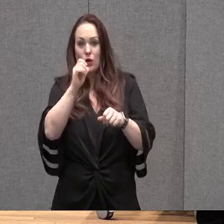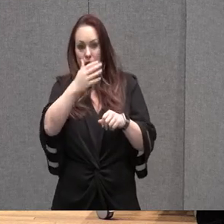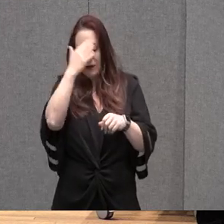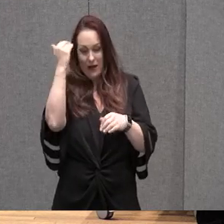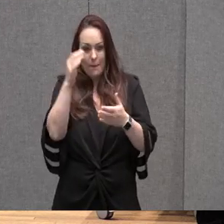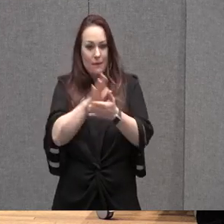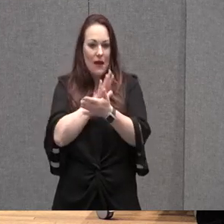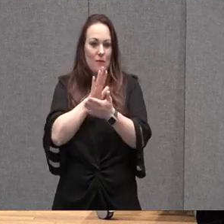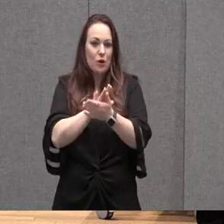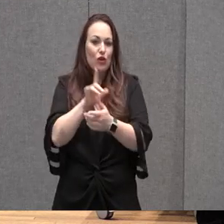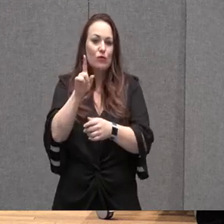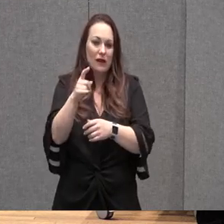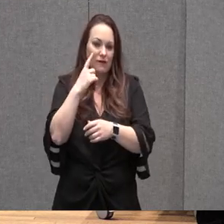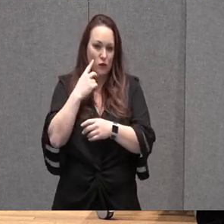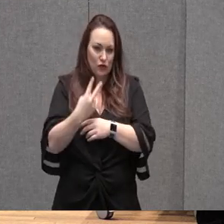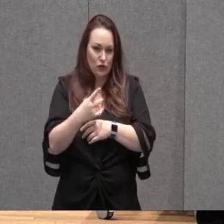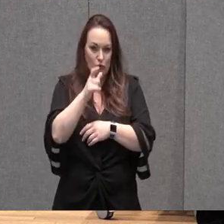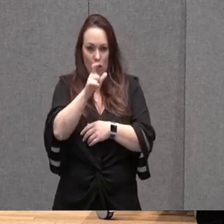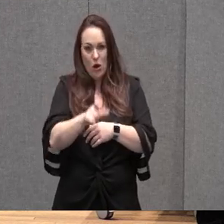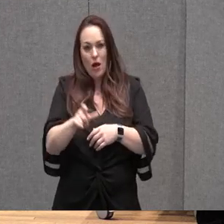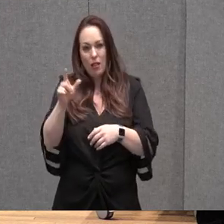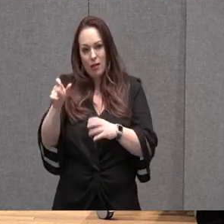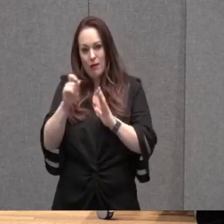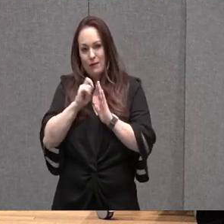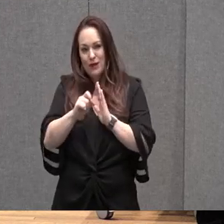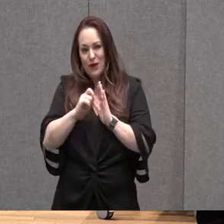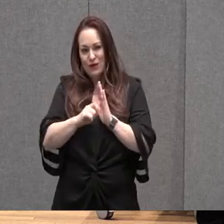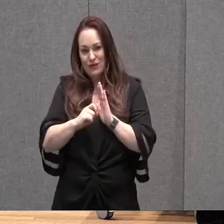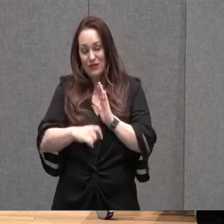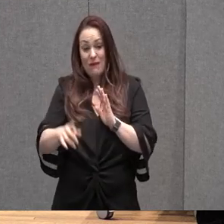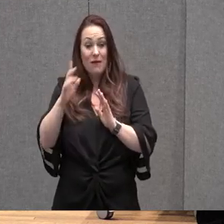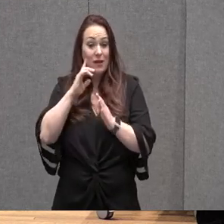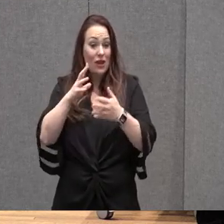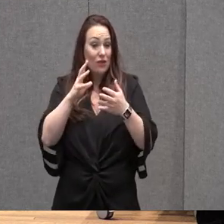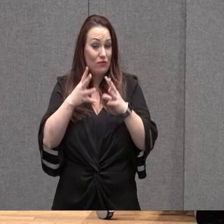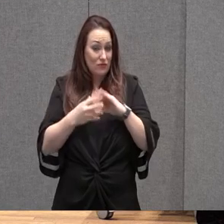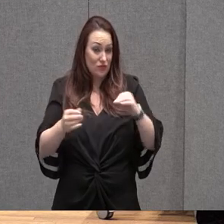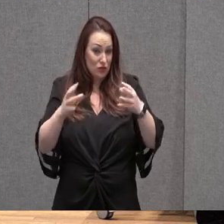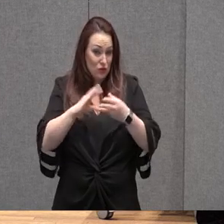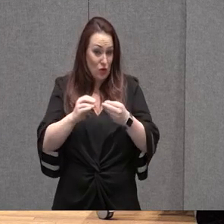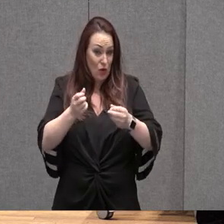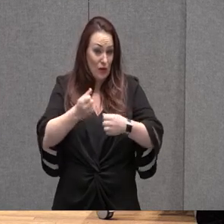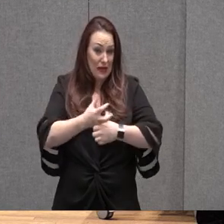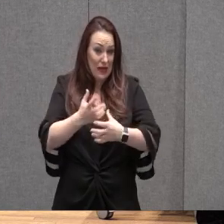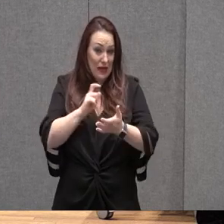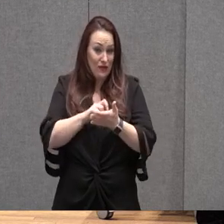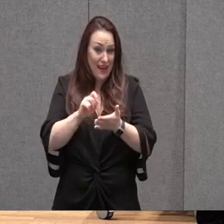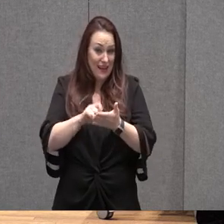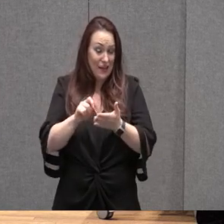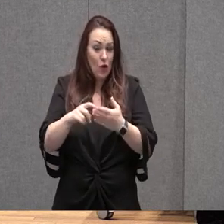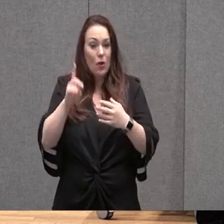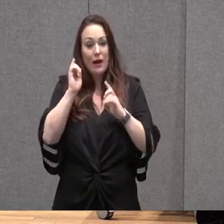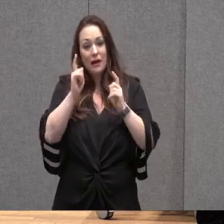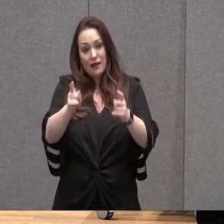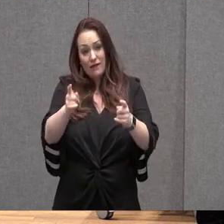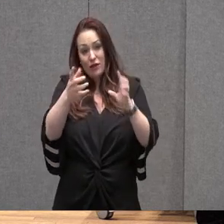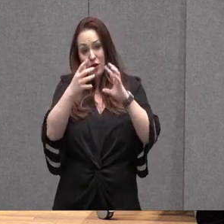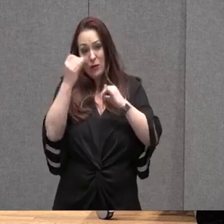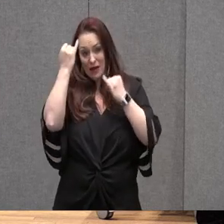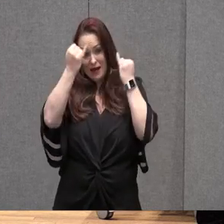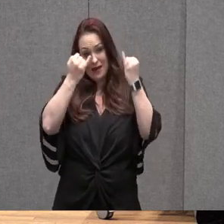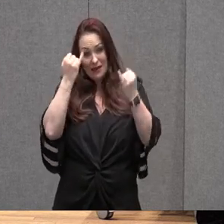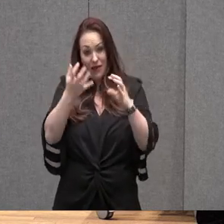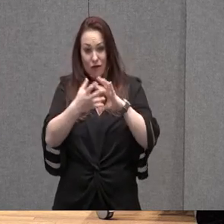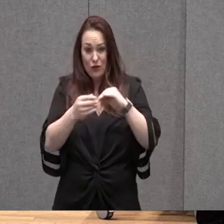need it for our two column notes. Right. Yeah. And we may be writing a story or giving you an idea for a story to write later. Ooh, yes.